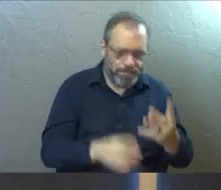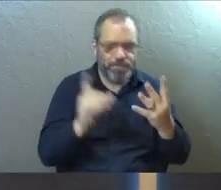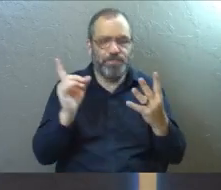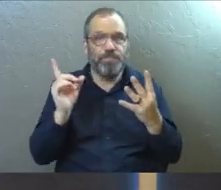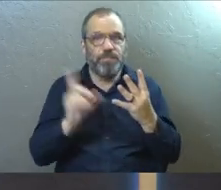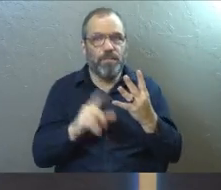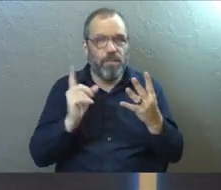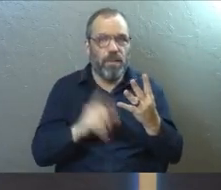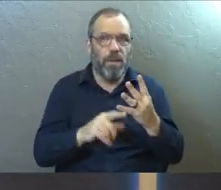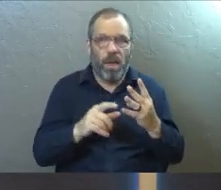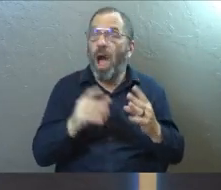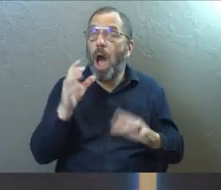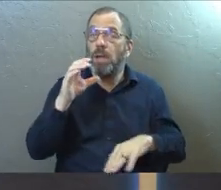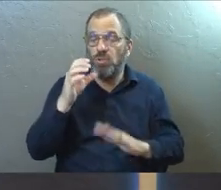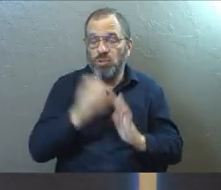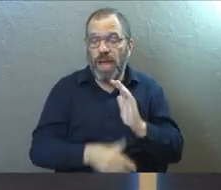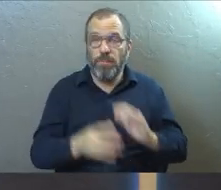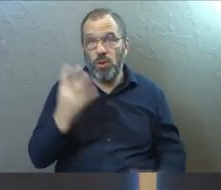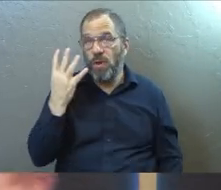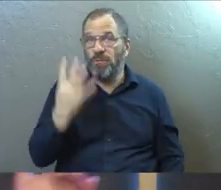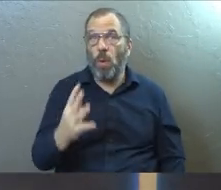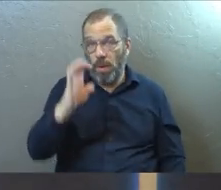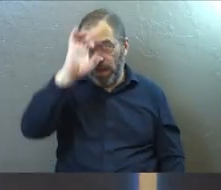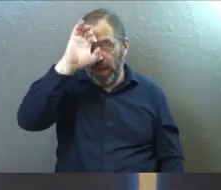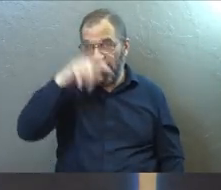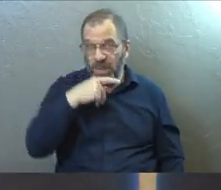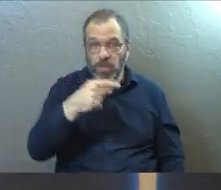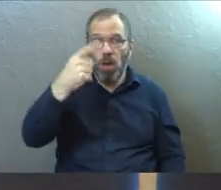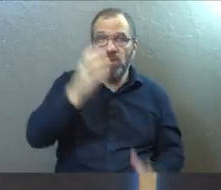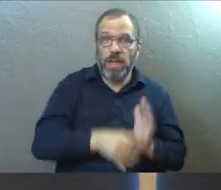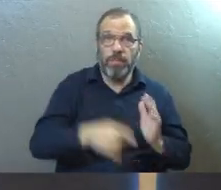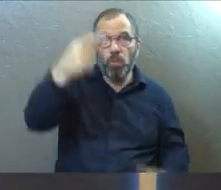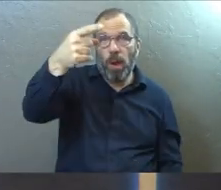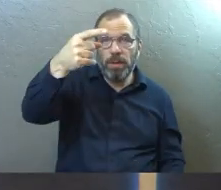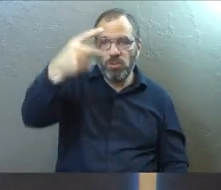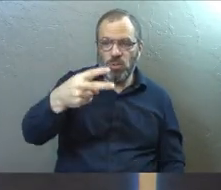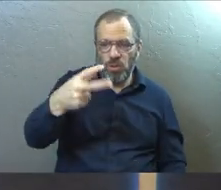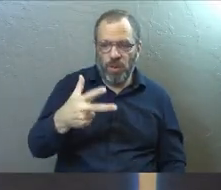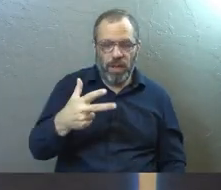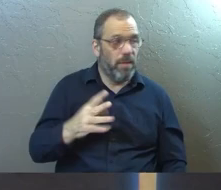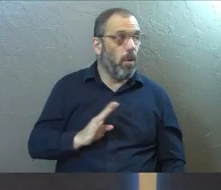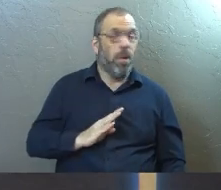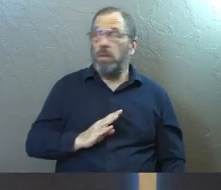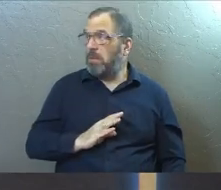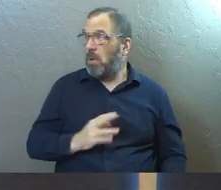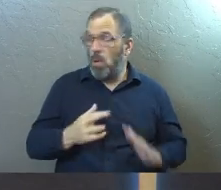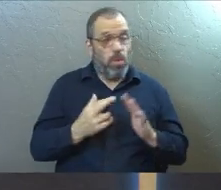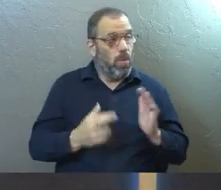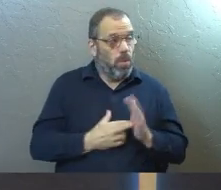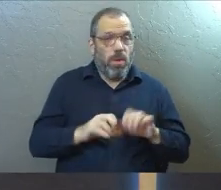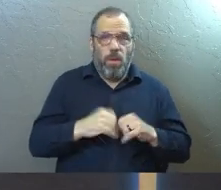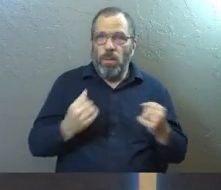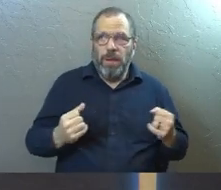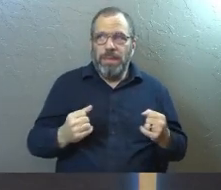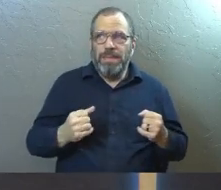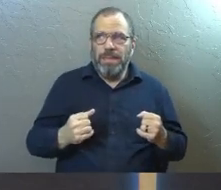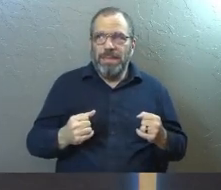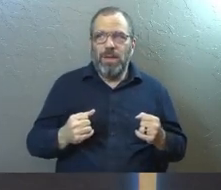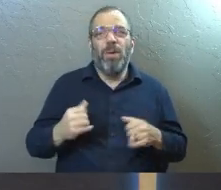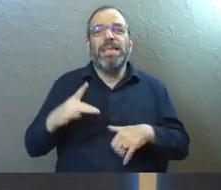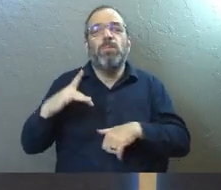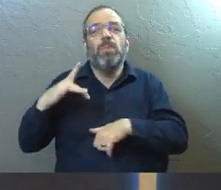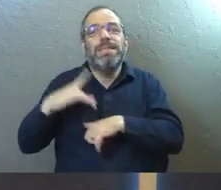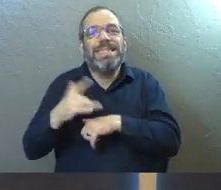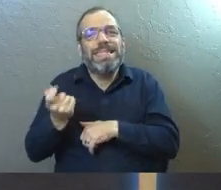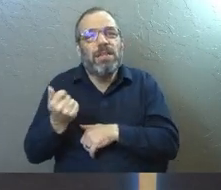on and to chapter 4 of Ephesians this week. So it's been 1, 2, 3, and 4. And I'm going to break the rules a little bit. You'll see later. We're just going to dip our toe into chapter